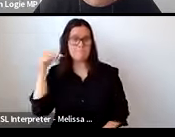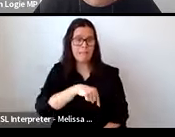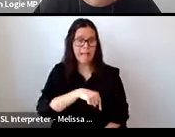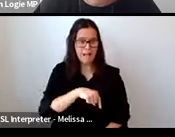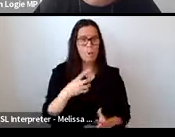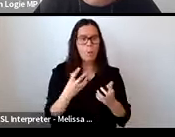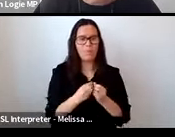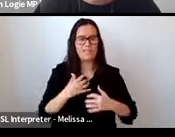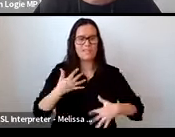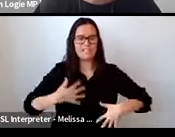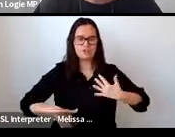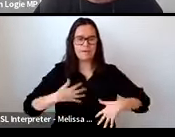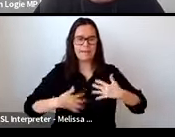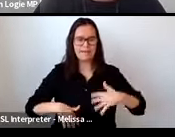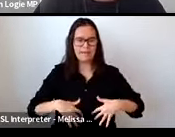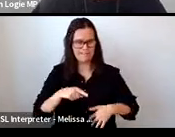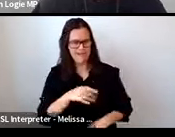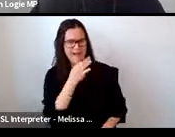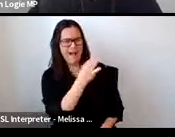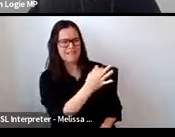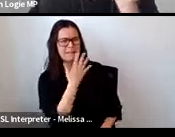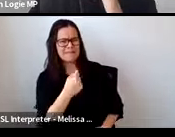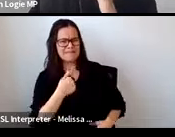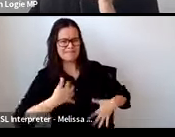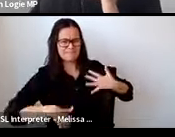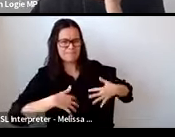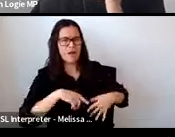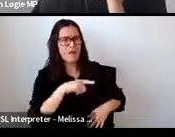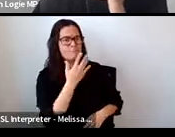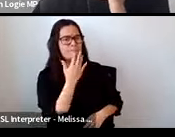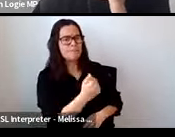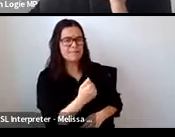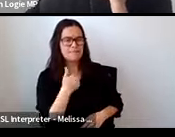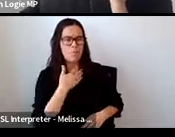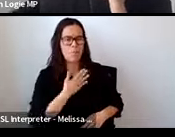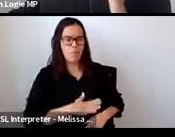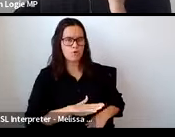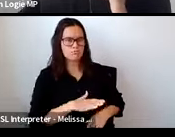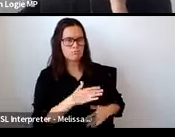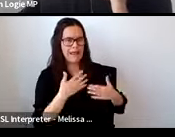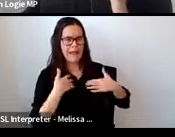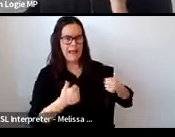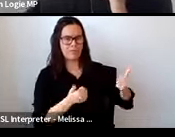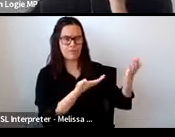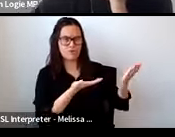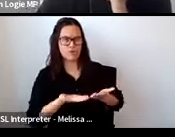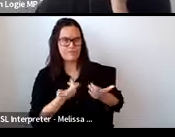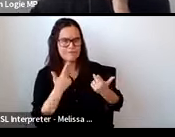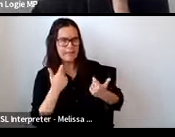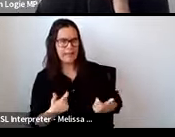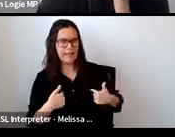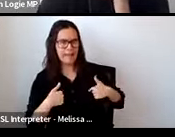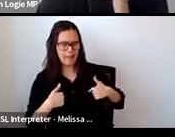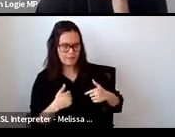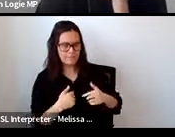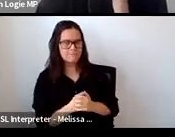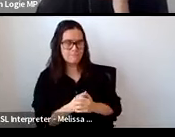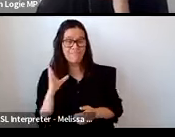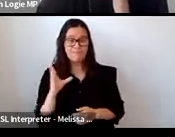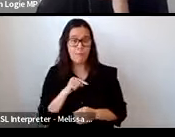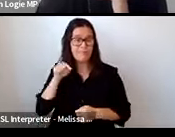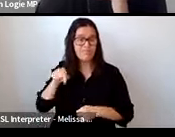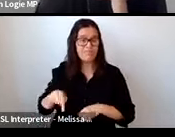pleaded for rehabilitation and re-employment. Since then, the war wounded and civilians alike